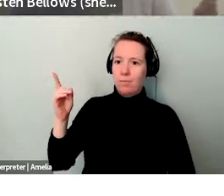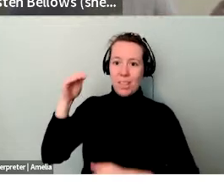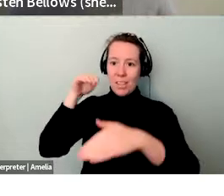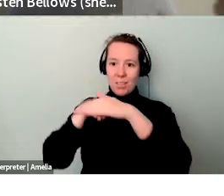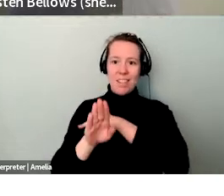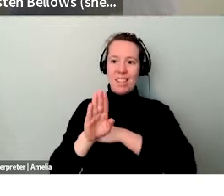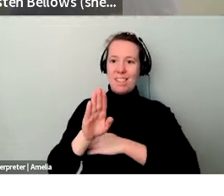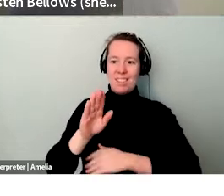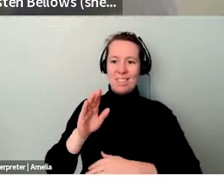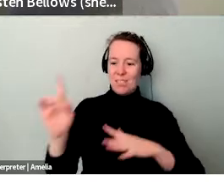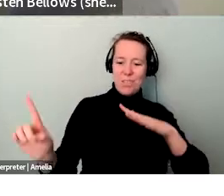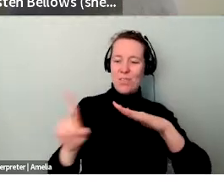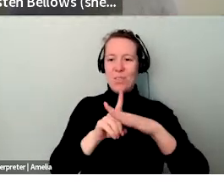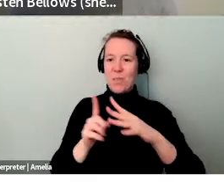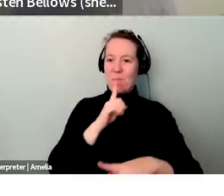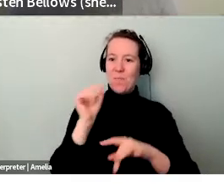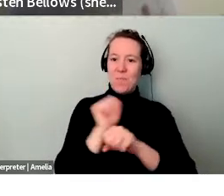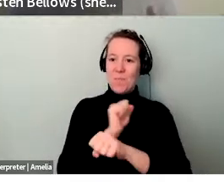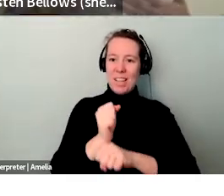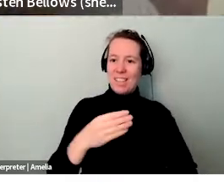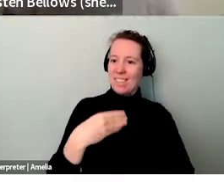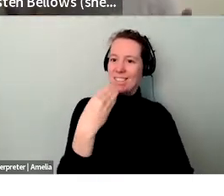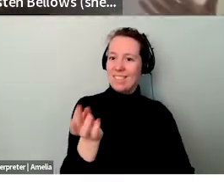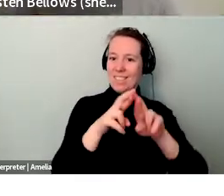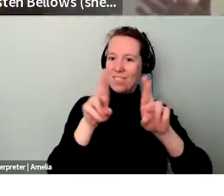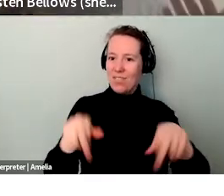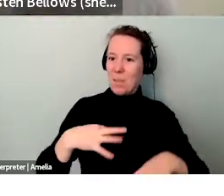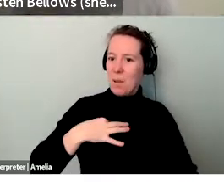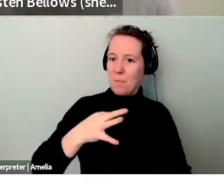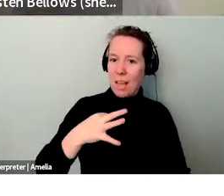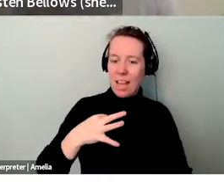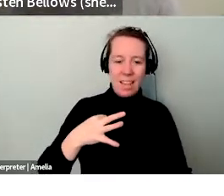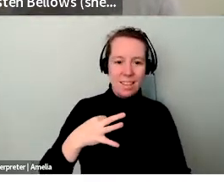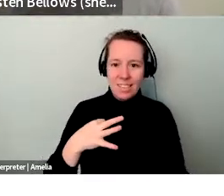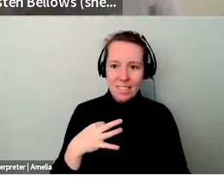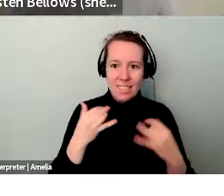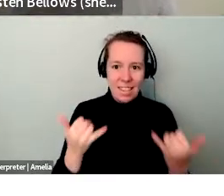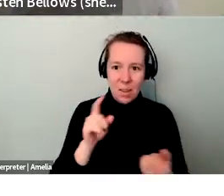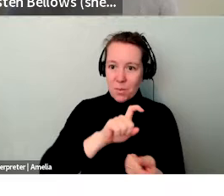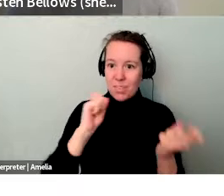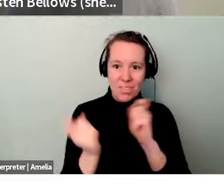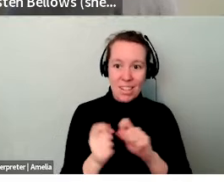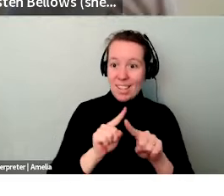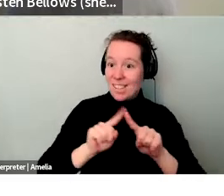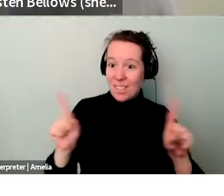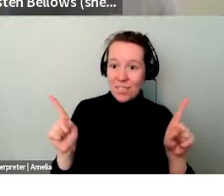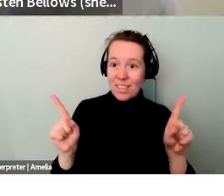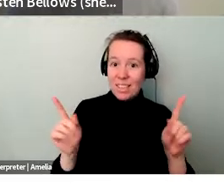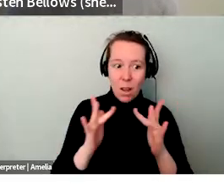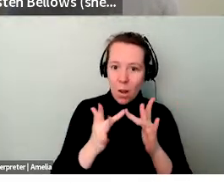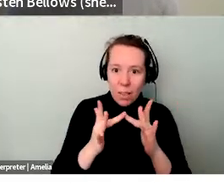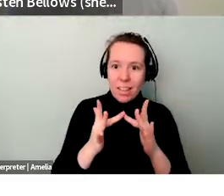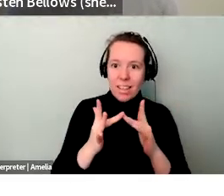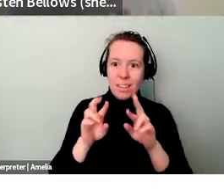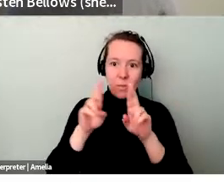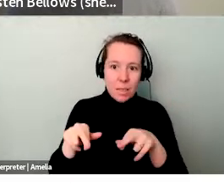places don't want you to do that anymore, Dad. They want you to submit everything online. So not having access in that way